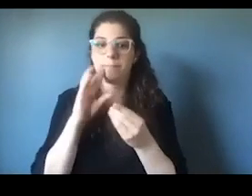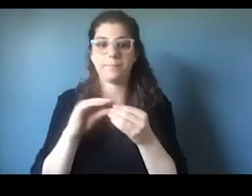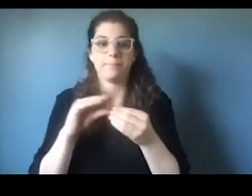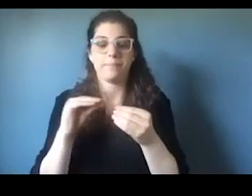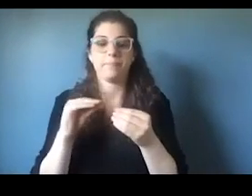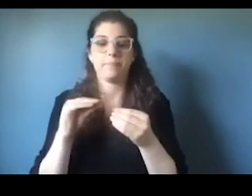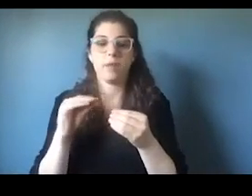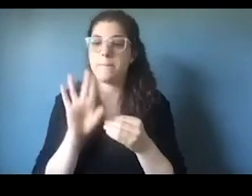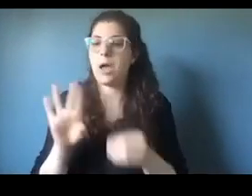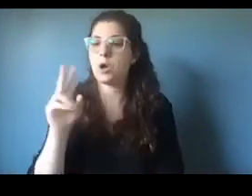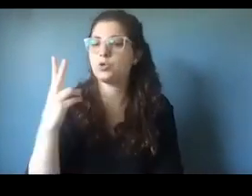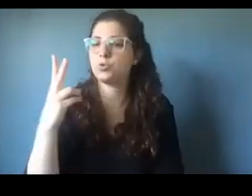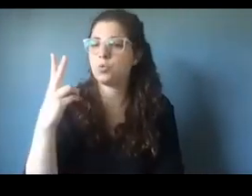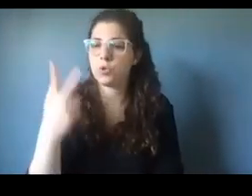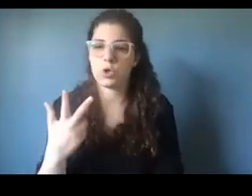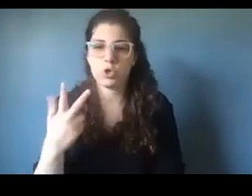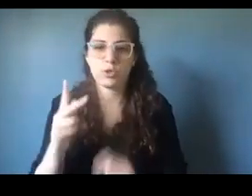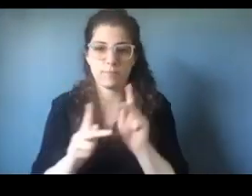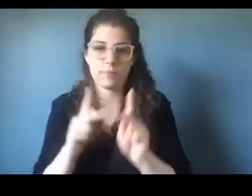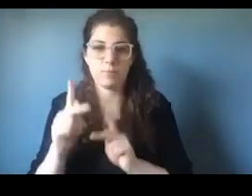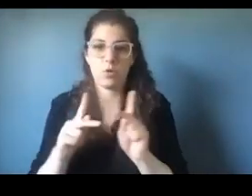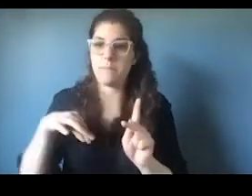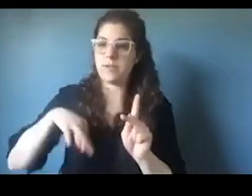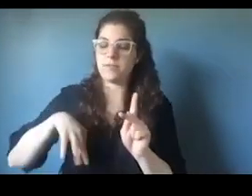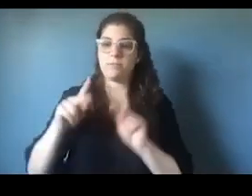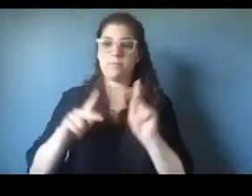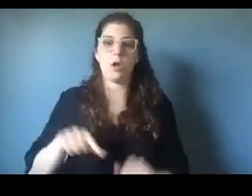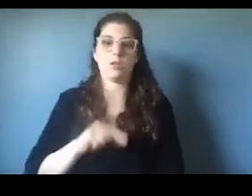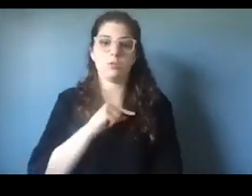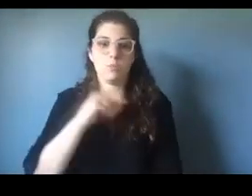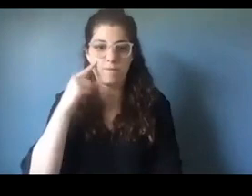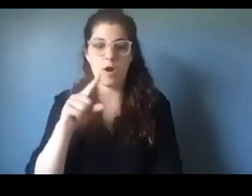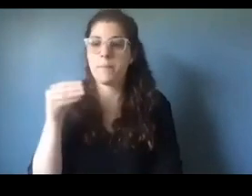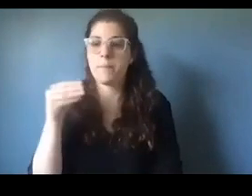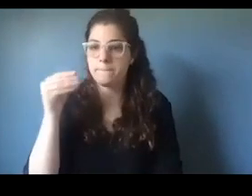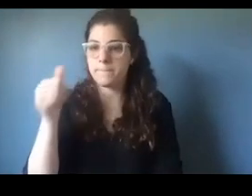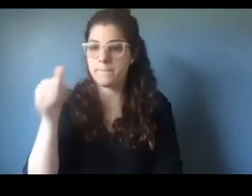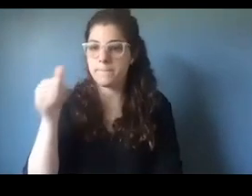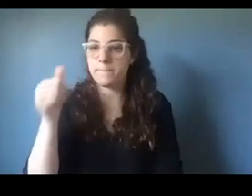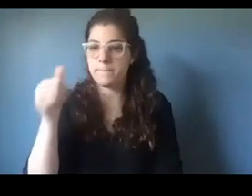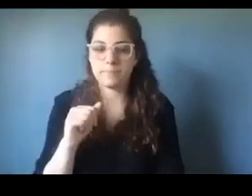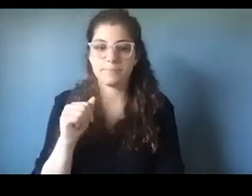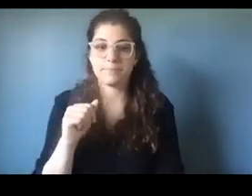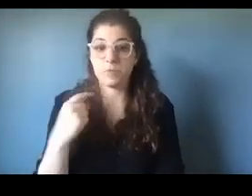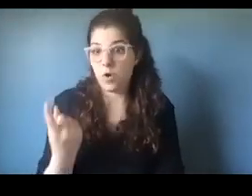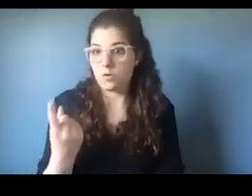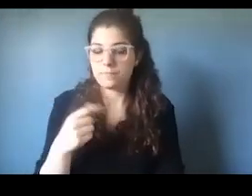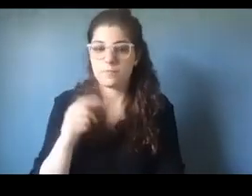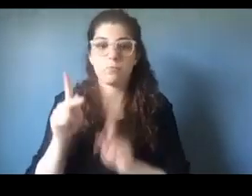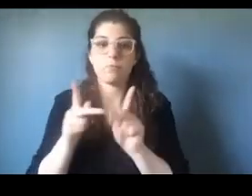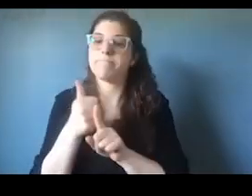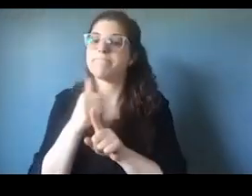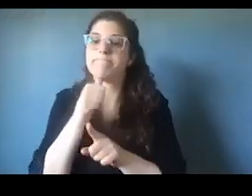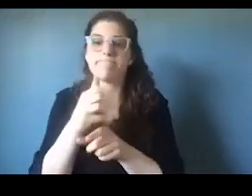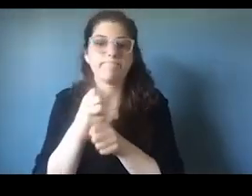only about two-thirds of people, of the benefits that people are eligible for have been paid out so far. So people aren't getting the